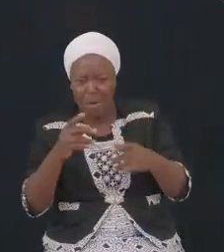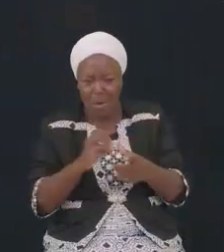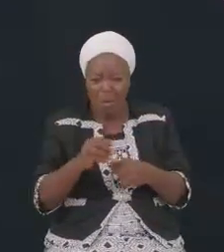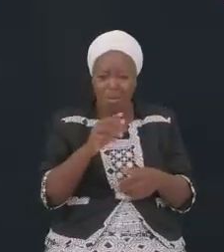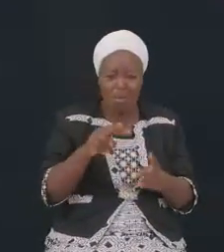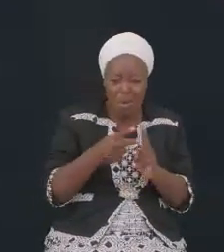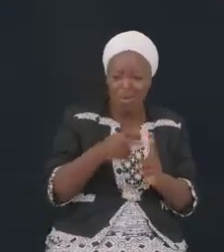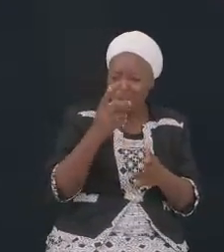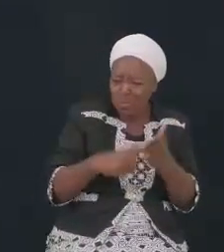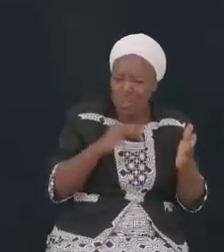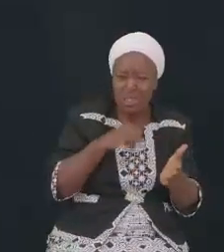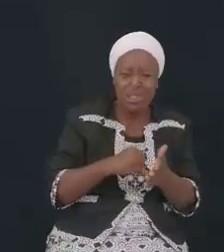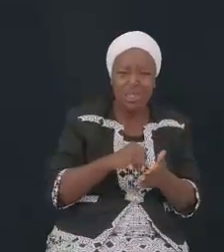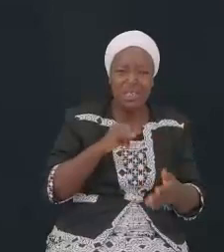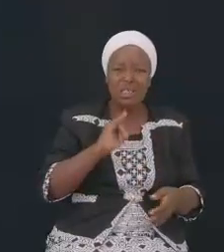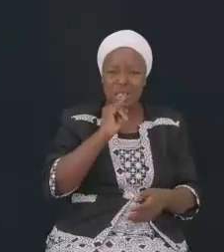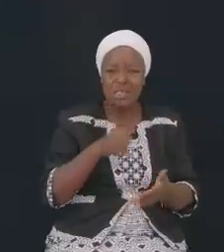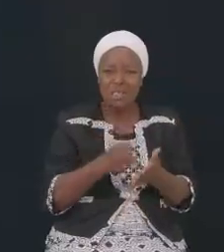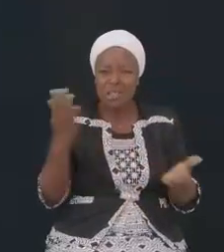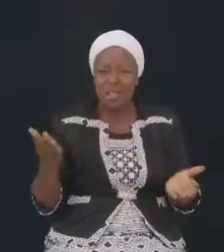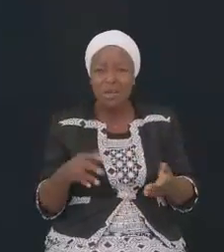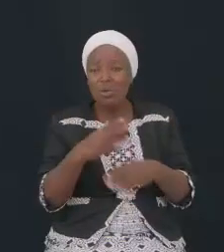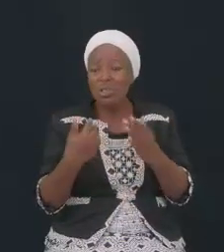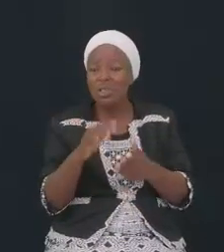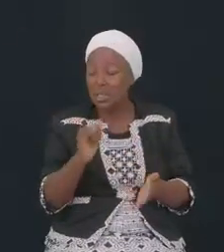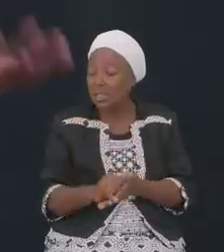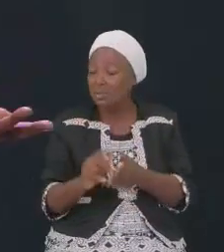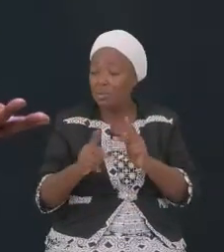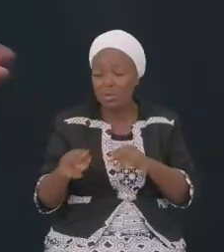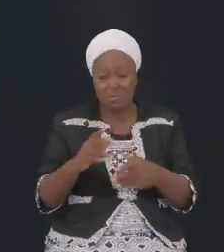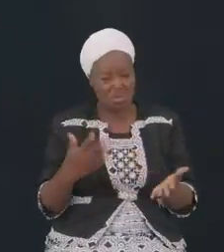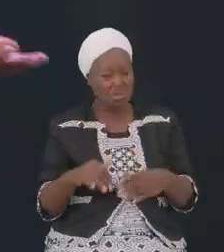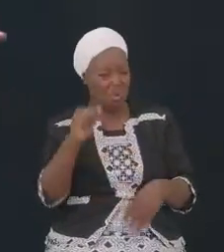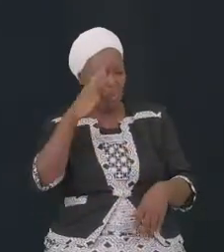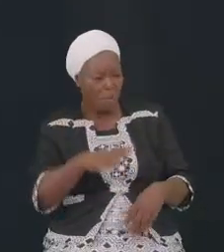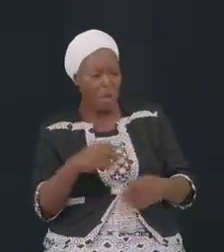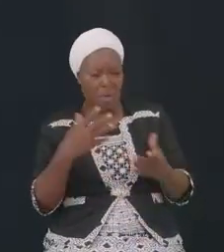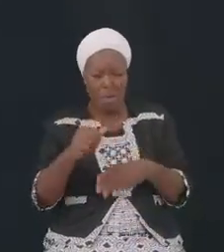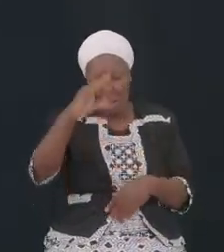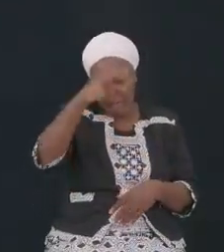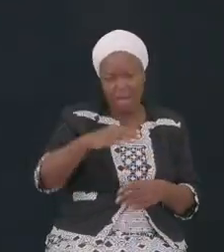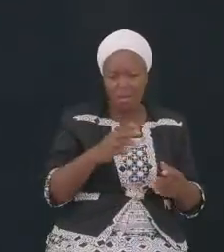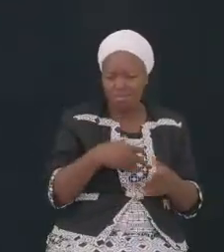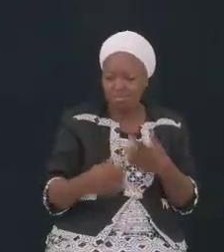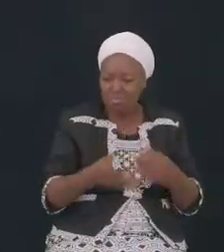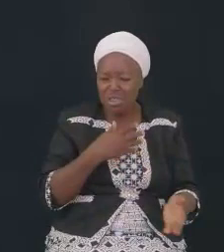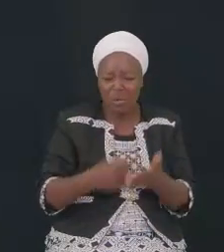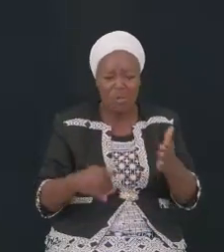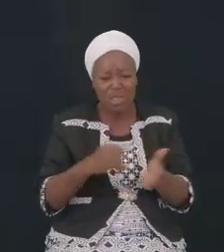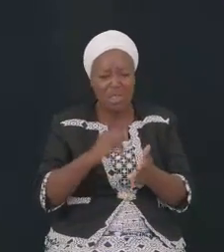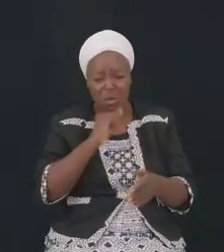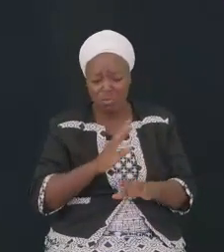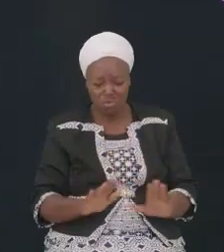is, all those things that people do, maybe a woman, maybe a man, whatever it is, if you allow me to